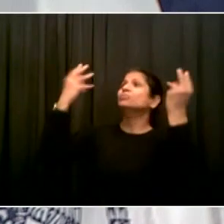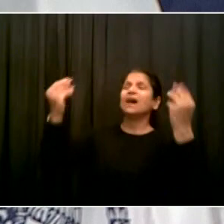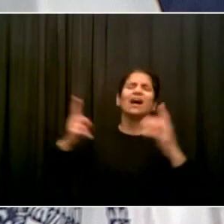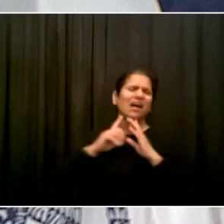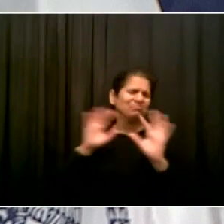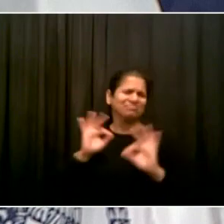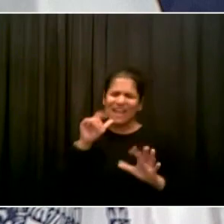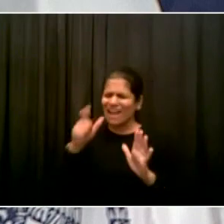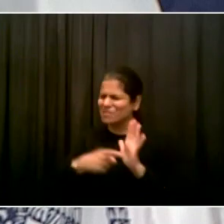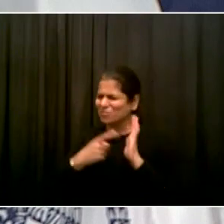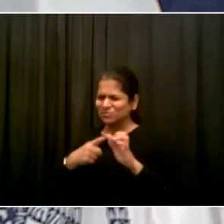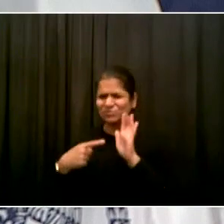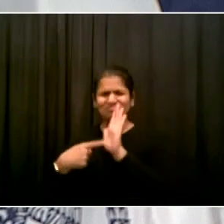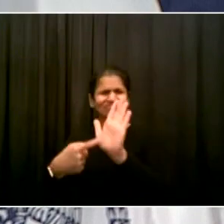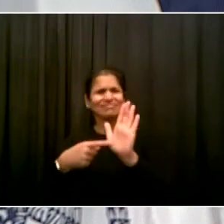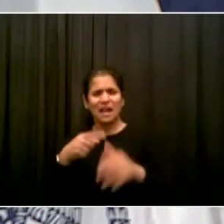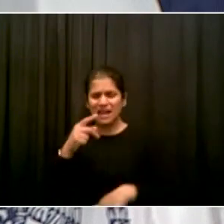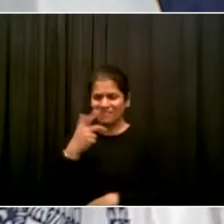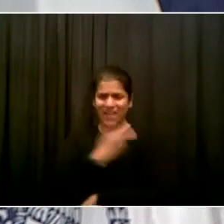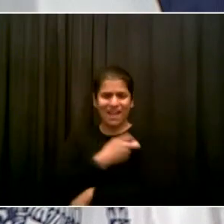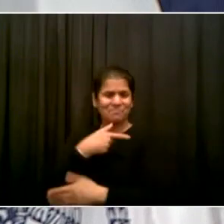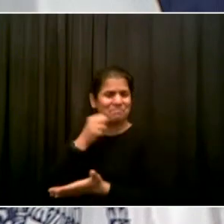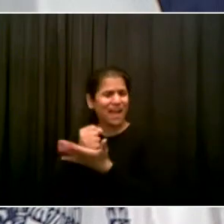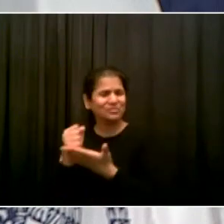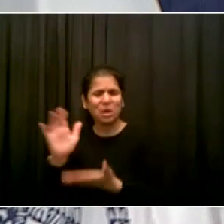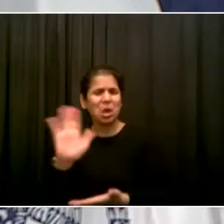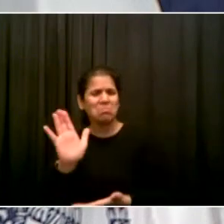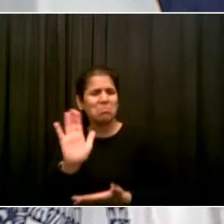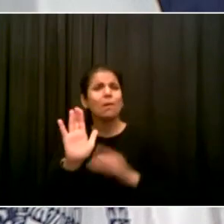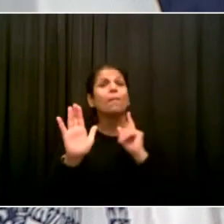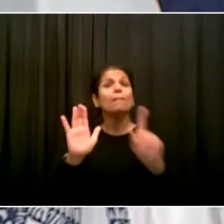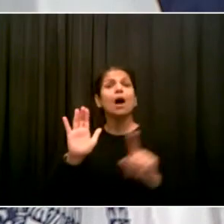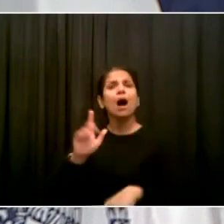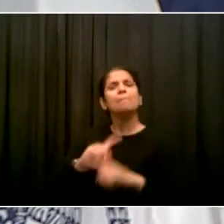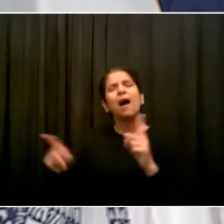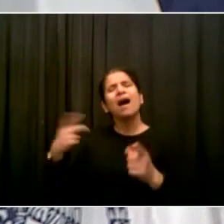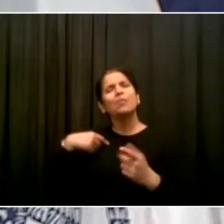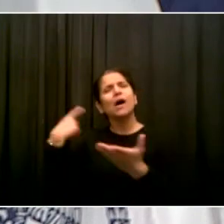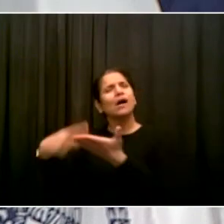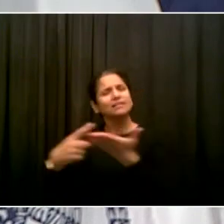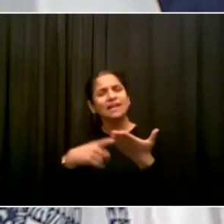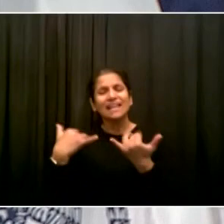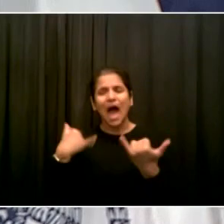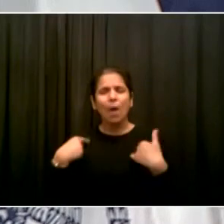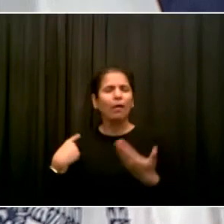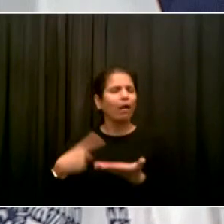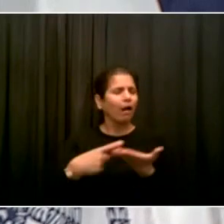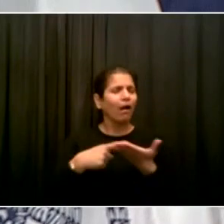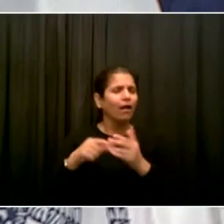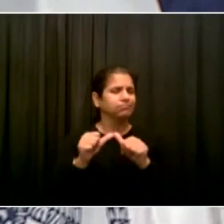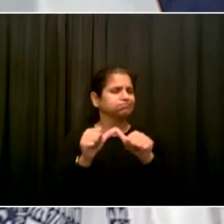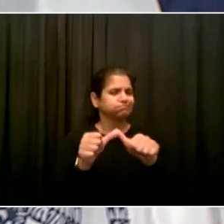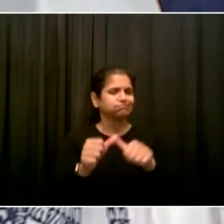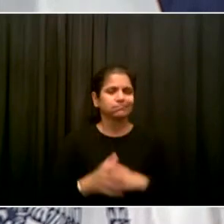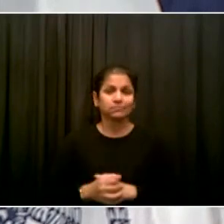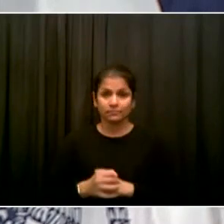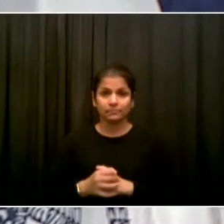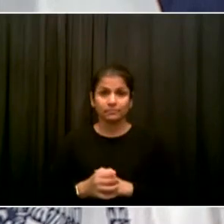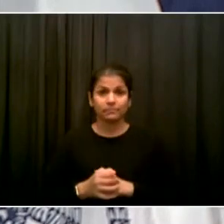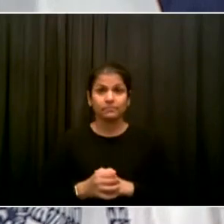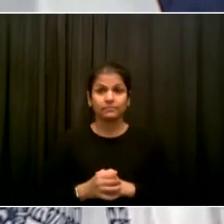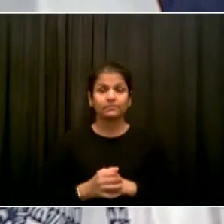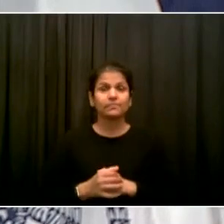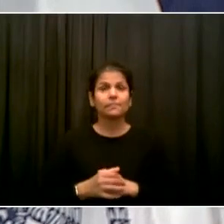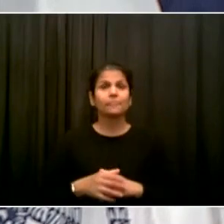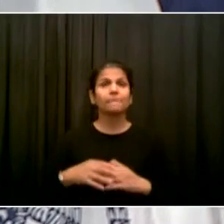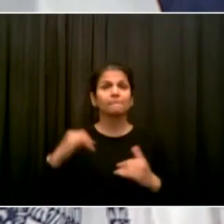to be some checks and balances as well. Go ahead, Marla. And you spoke about the $2 billion